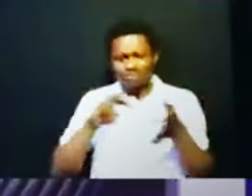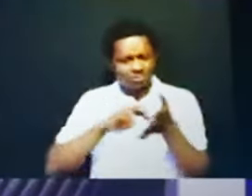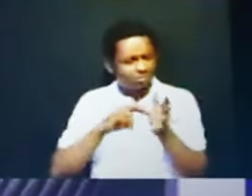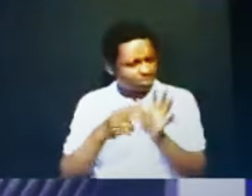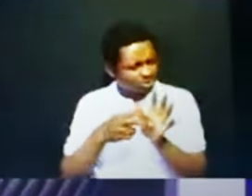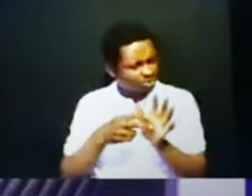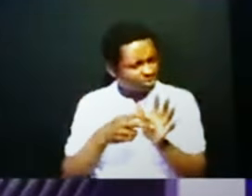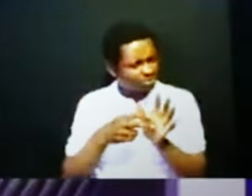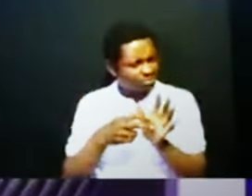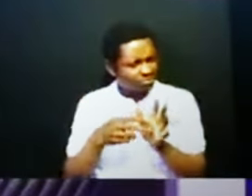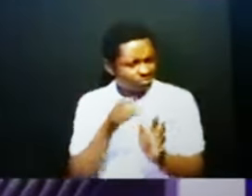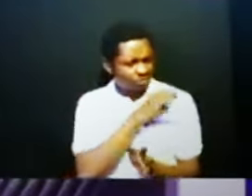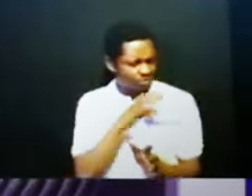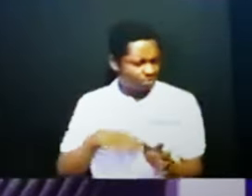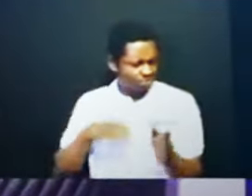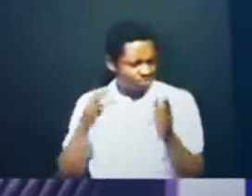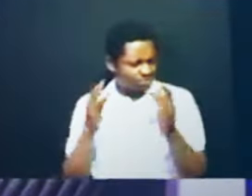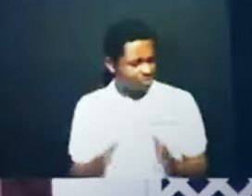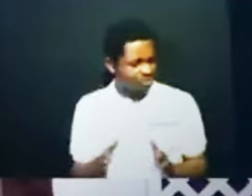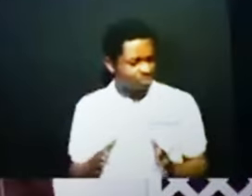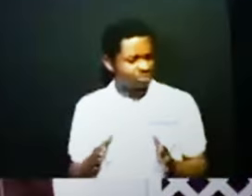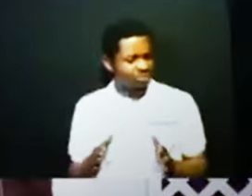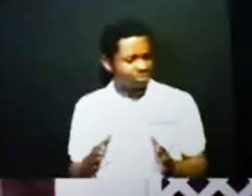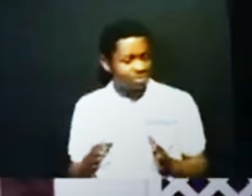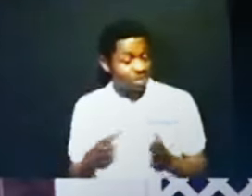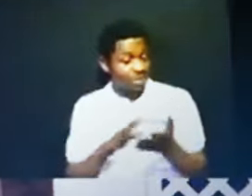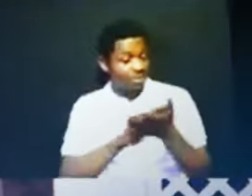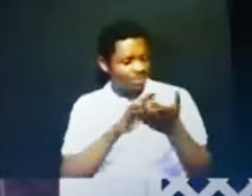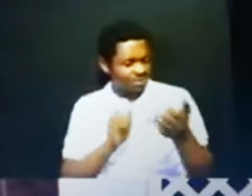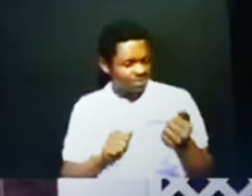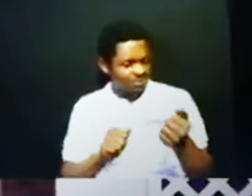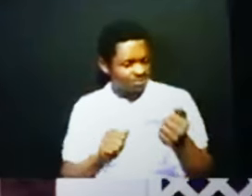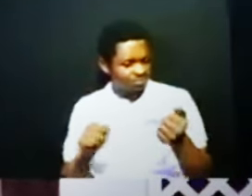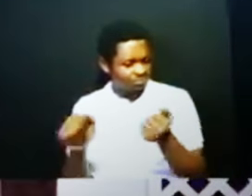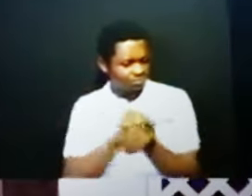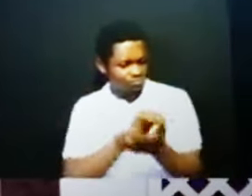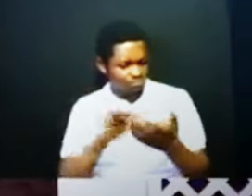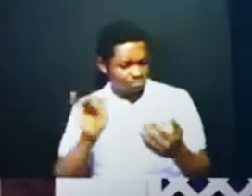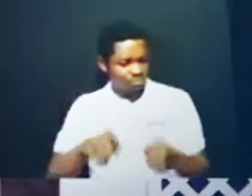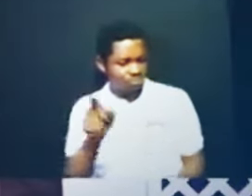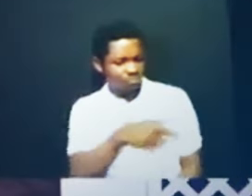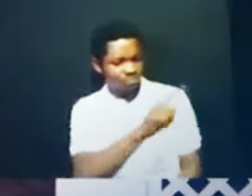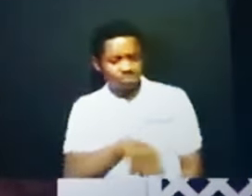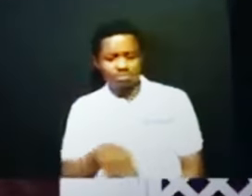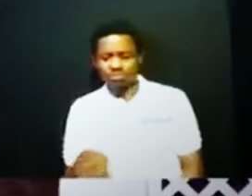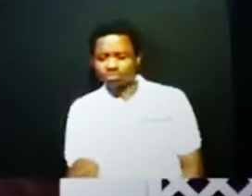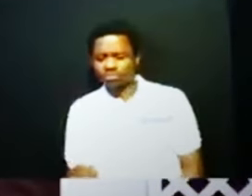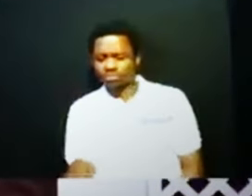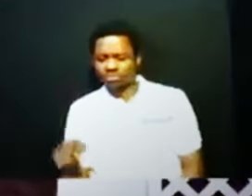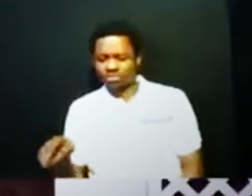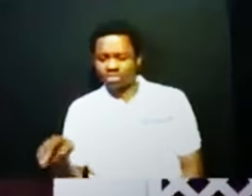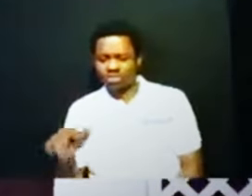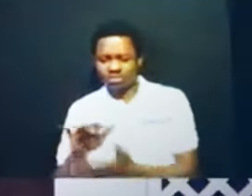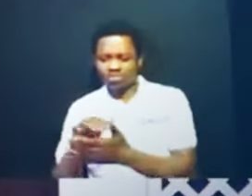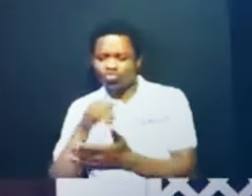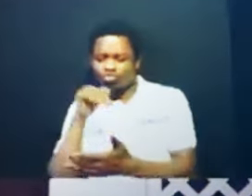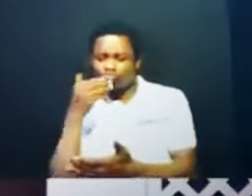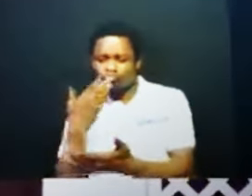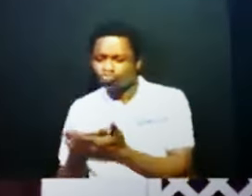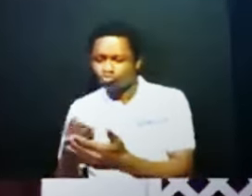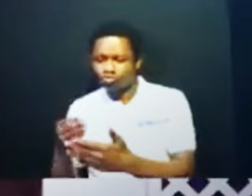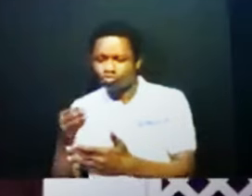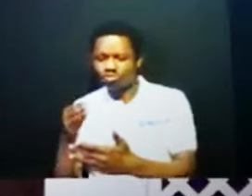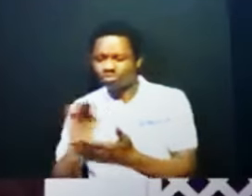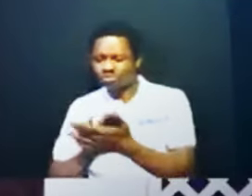Christianity's fundamental belief. Adolphonum San Chetra, a sorry tia, a winyan ye, you know, a say Christosumina soa, a